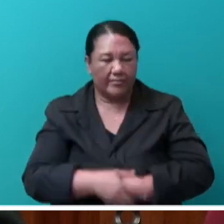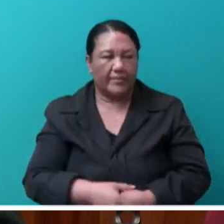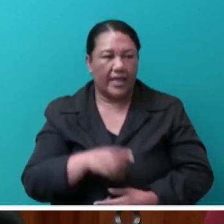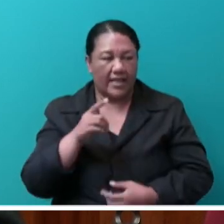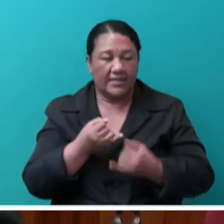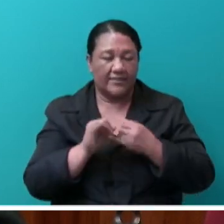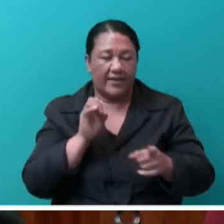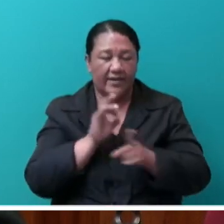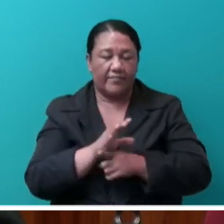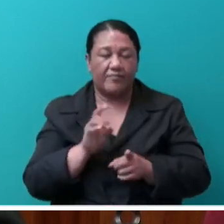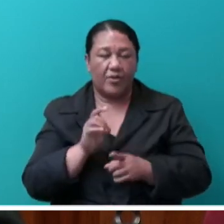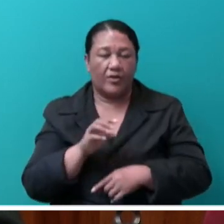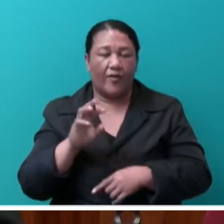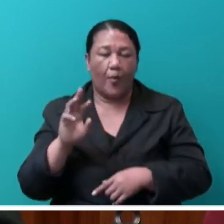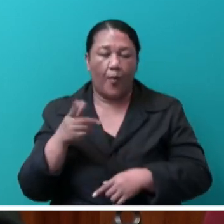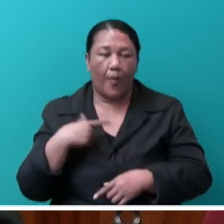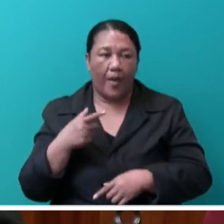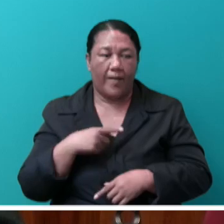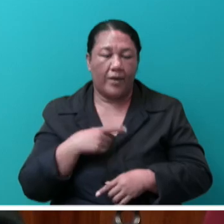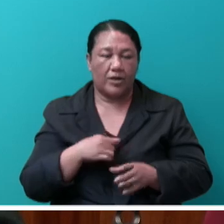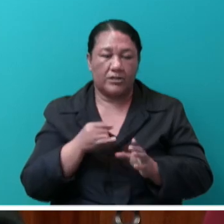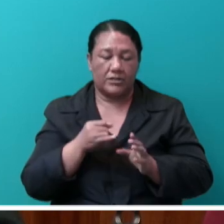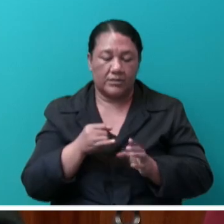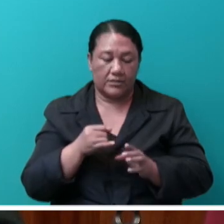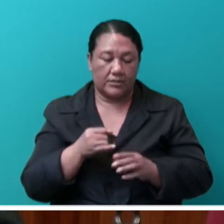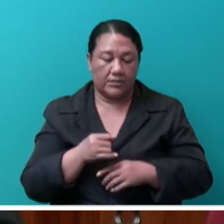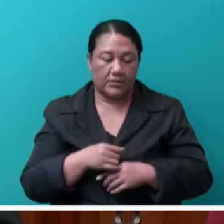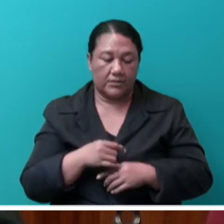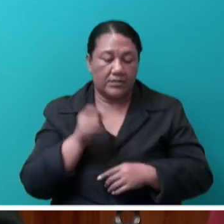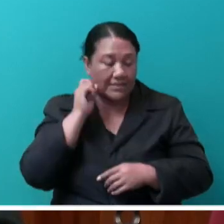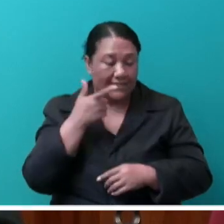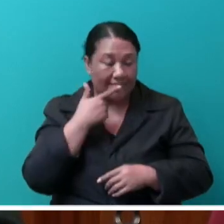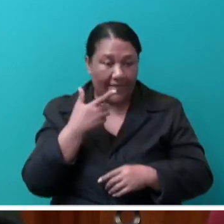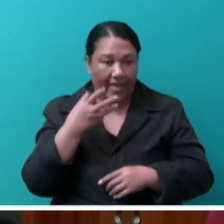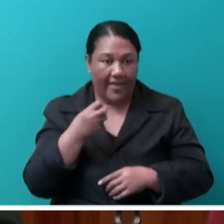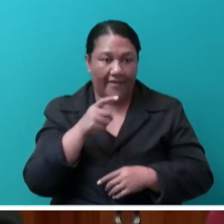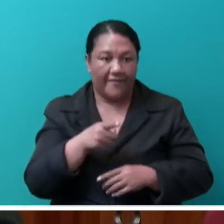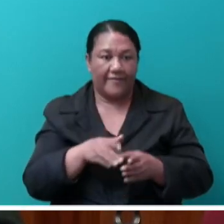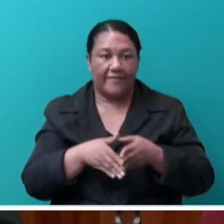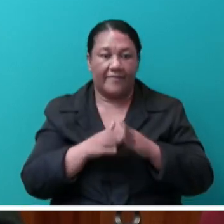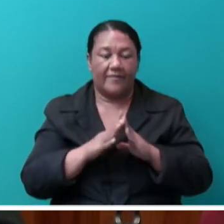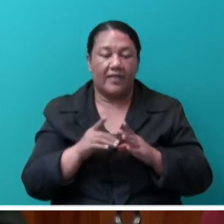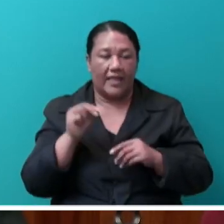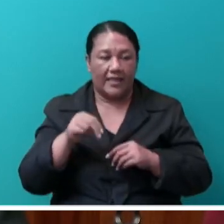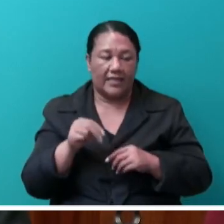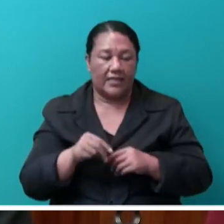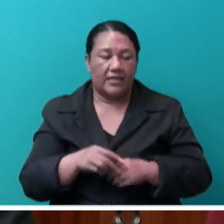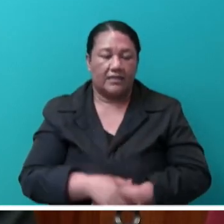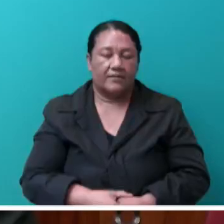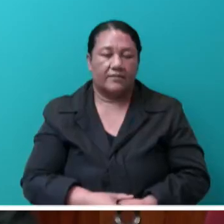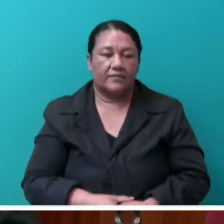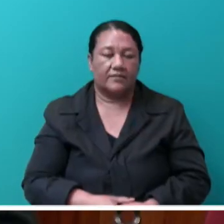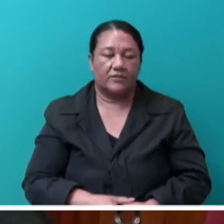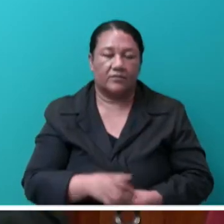its integration with Fiji's existing telecommunications infrastructure. The fibre link between Lambasa and